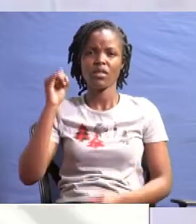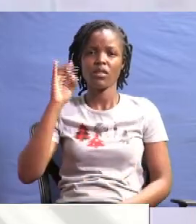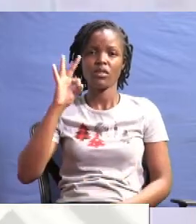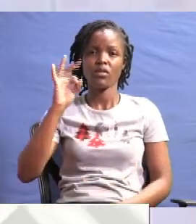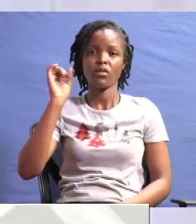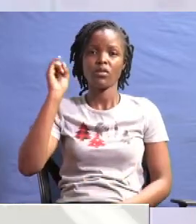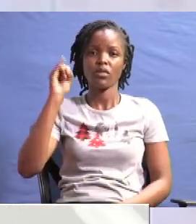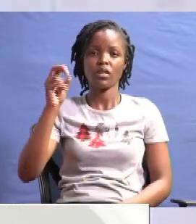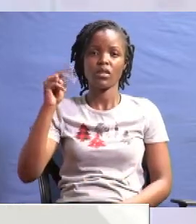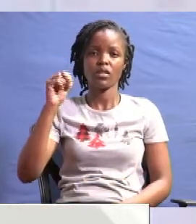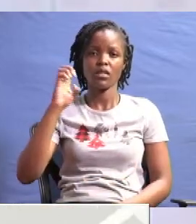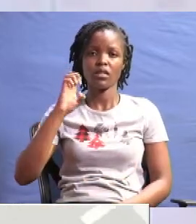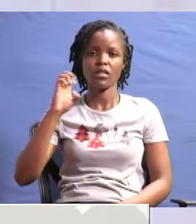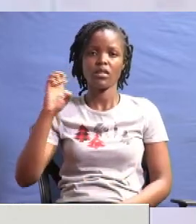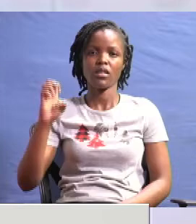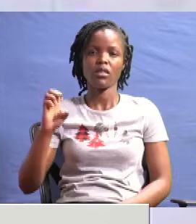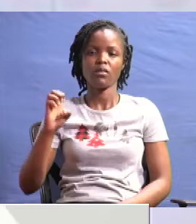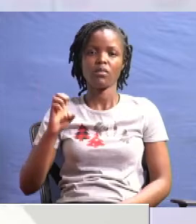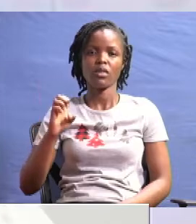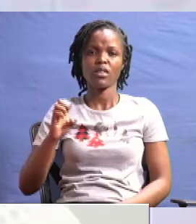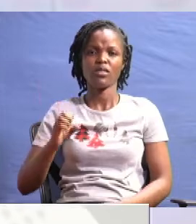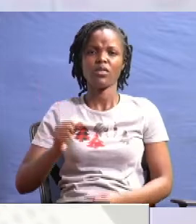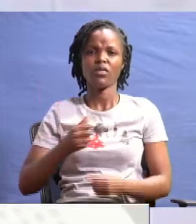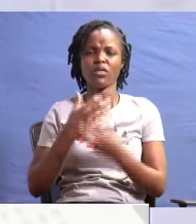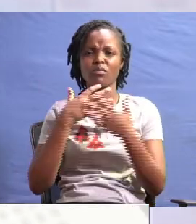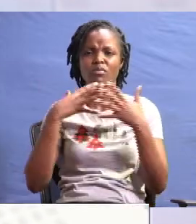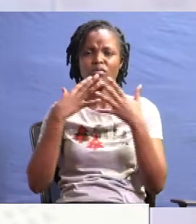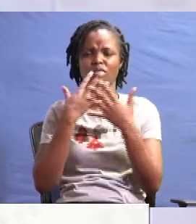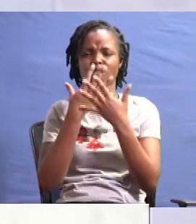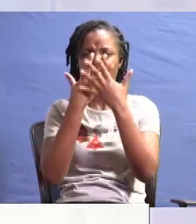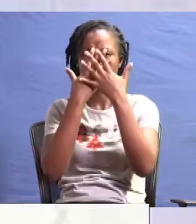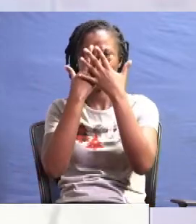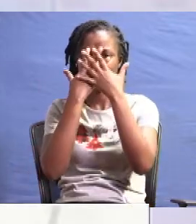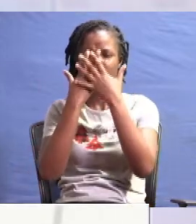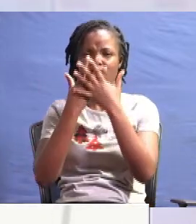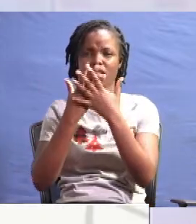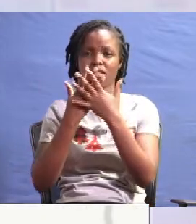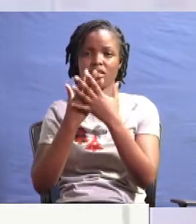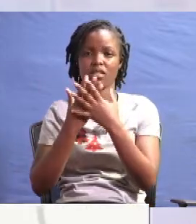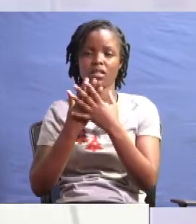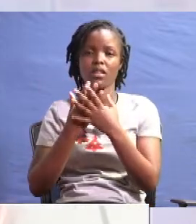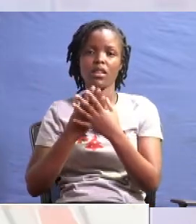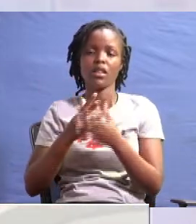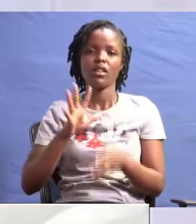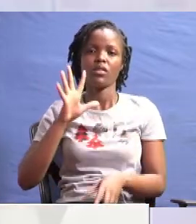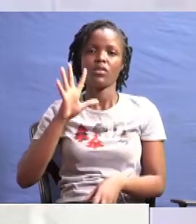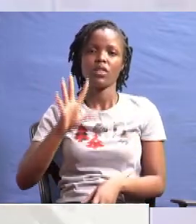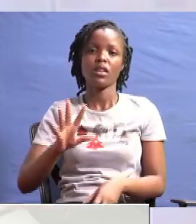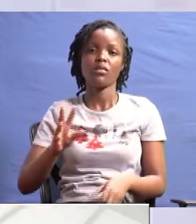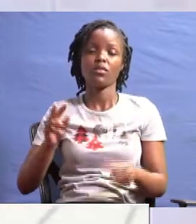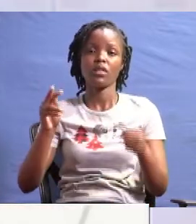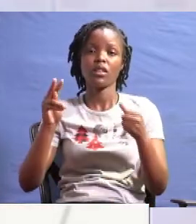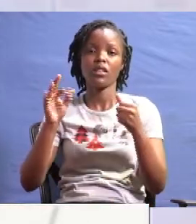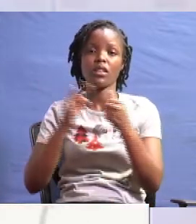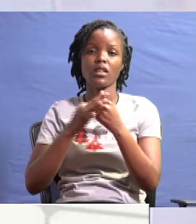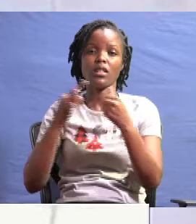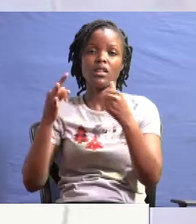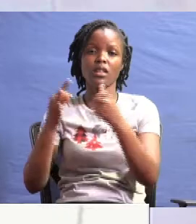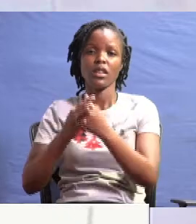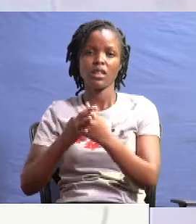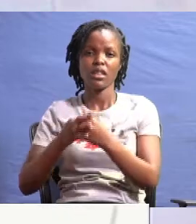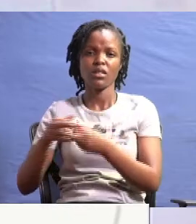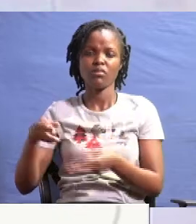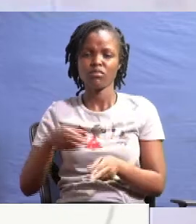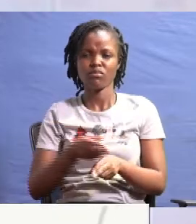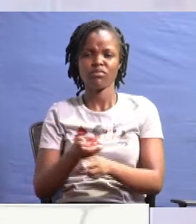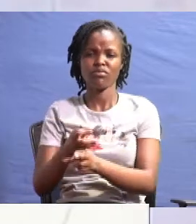shillings or served 12 years in jail following his involvement in a 588 million shillings road tender graft